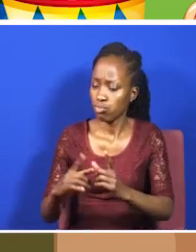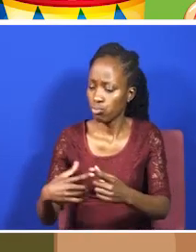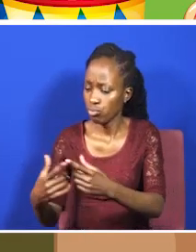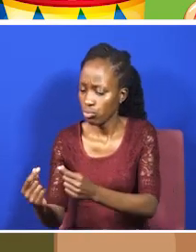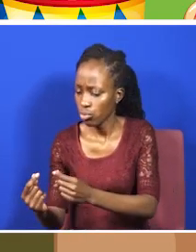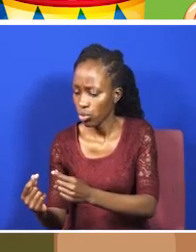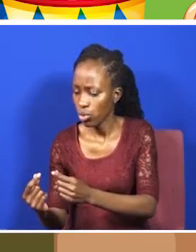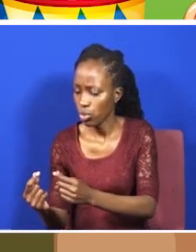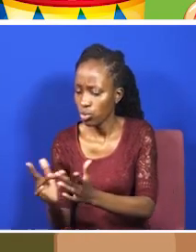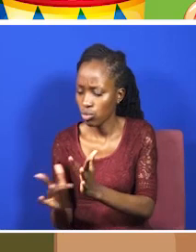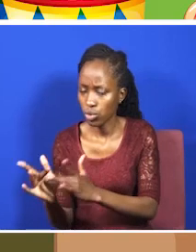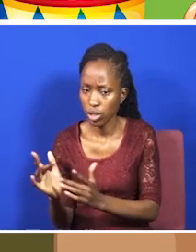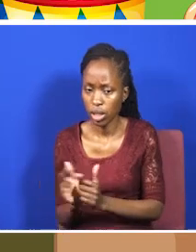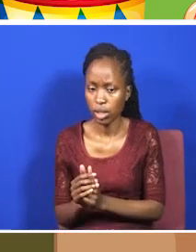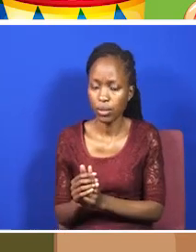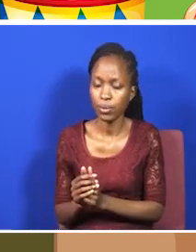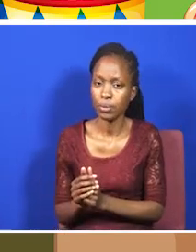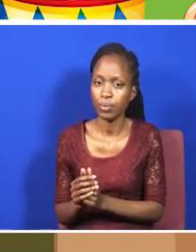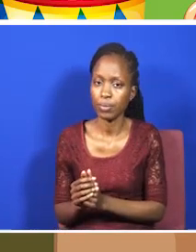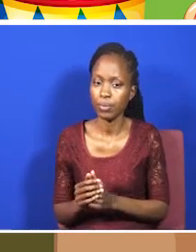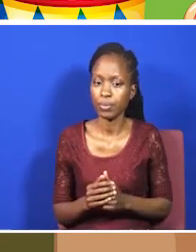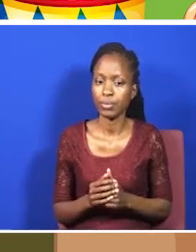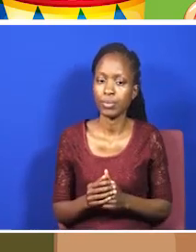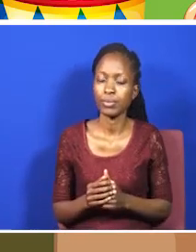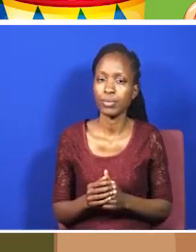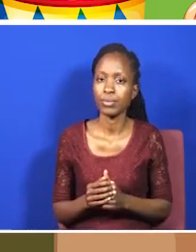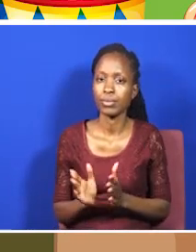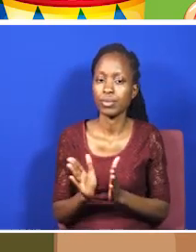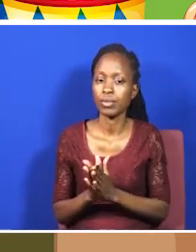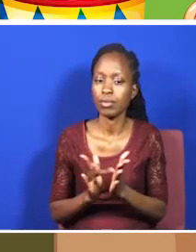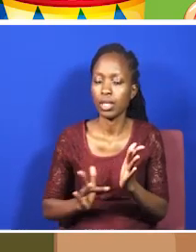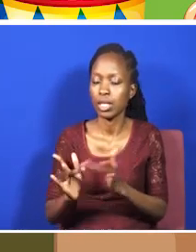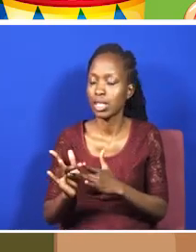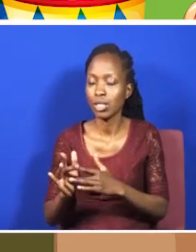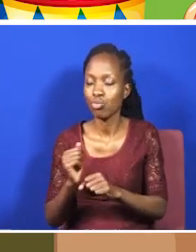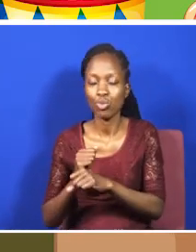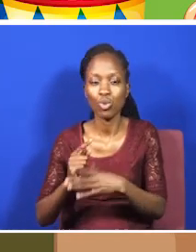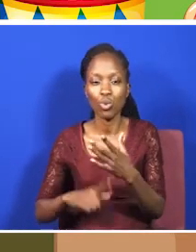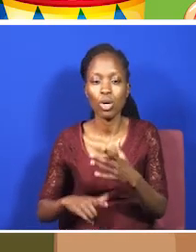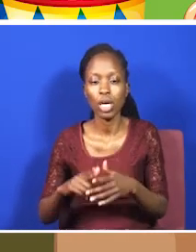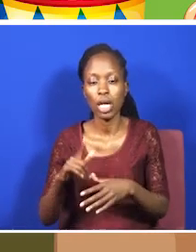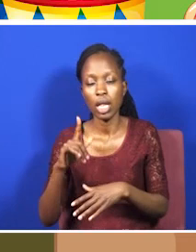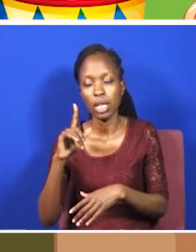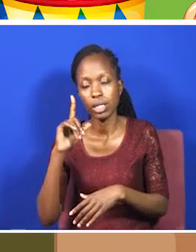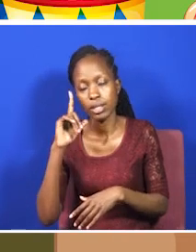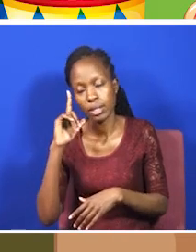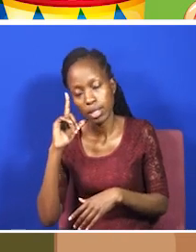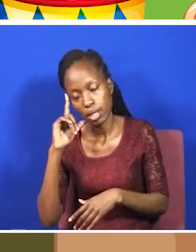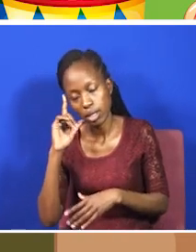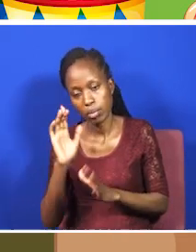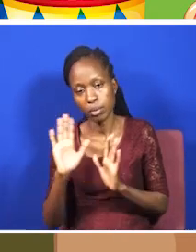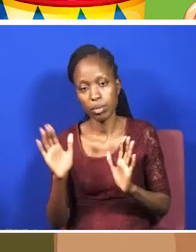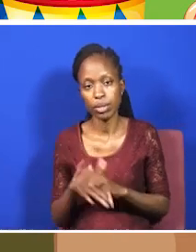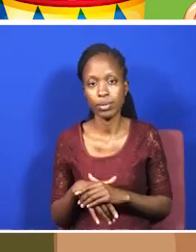right. And so they went to where Jesus was, at the bottom of the ship, of the boat. And Jesus